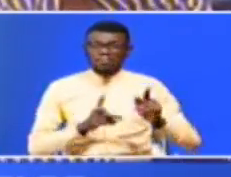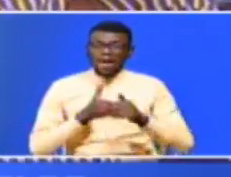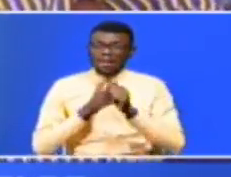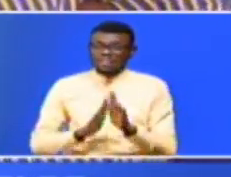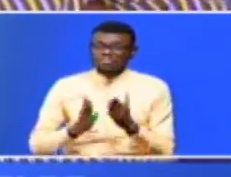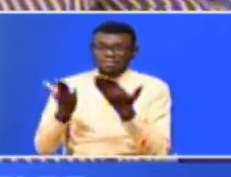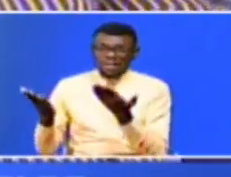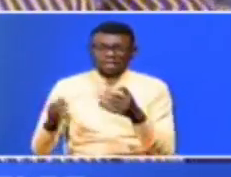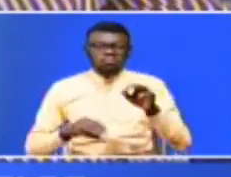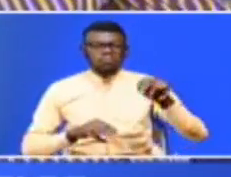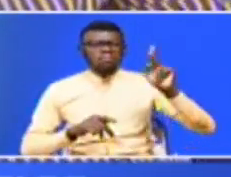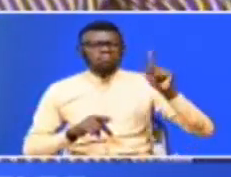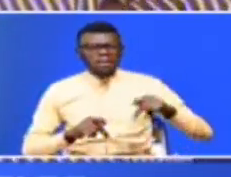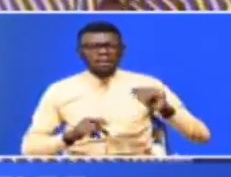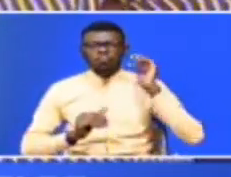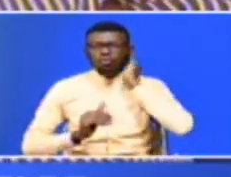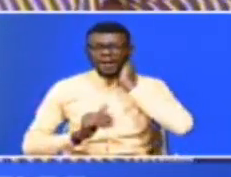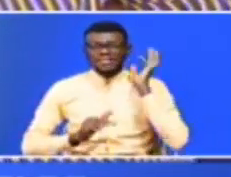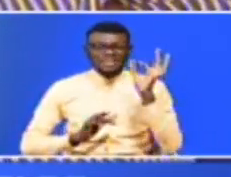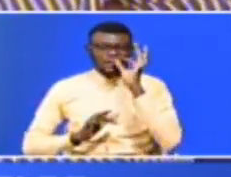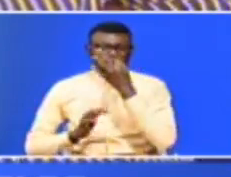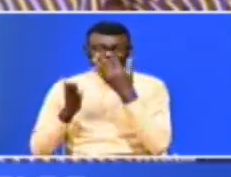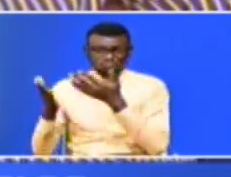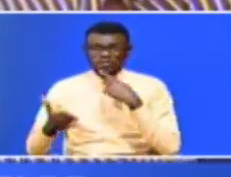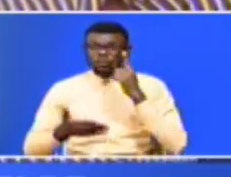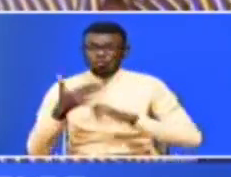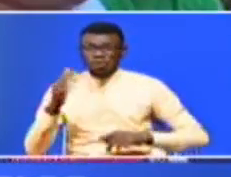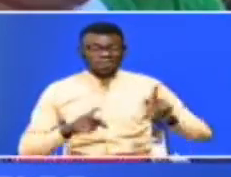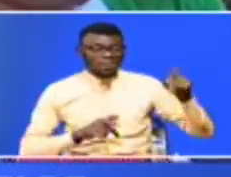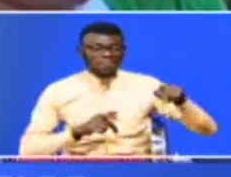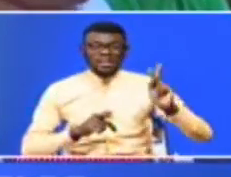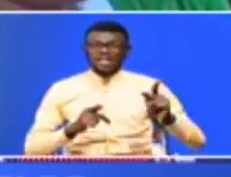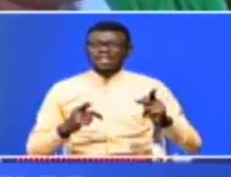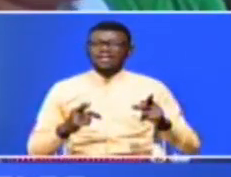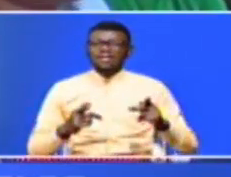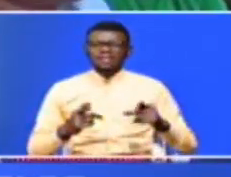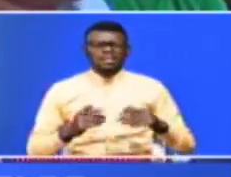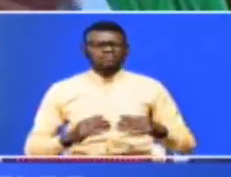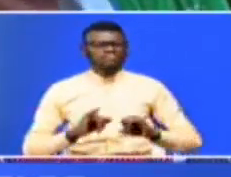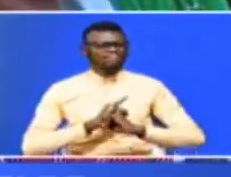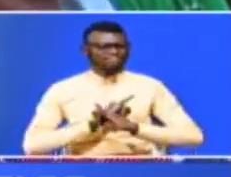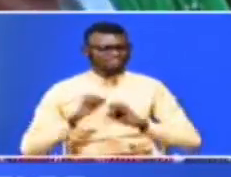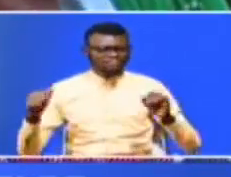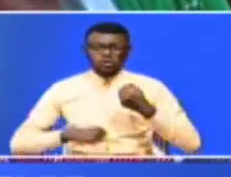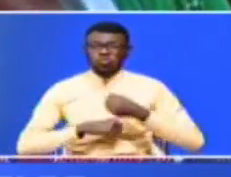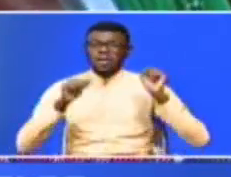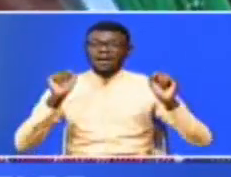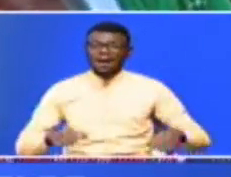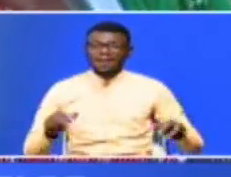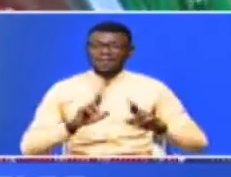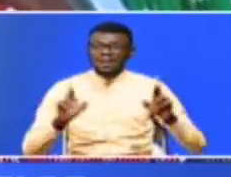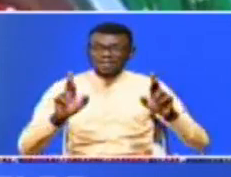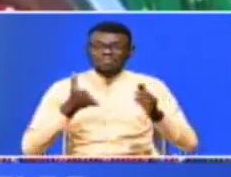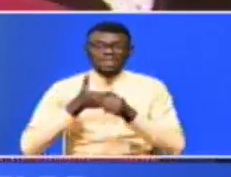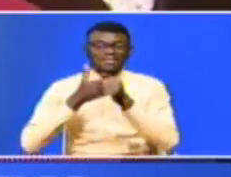among them legislators from Murang'a and Nyeri counties, stating that PK is tried, tested and proven and is ready to take the mantle